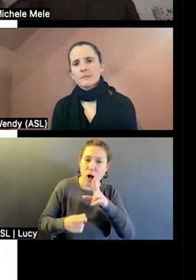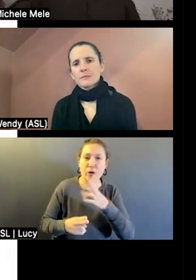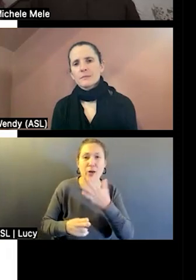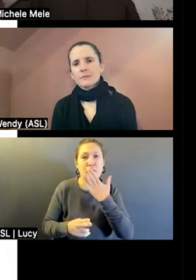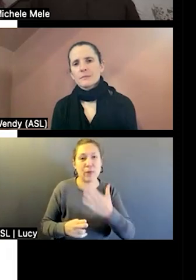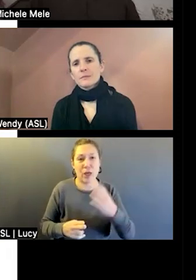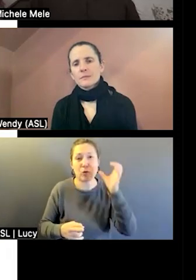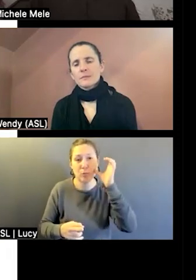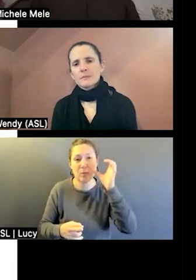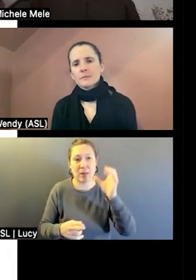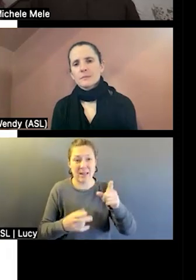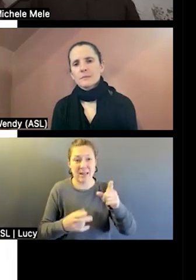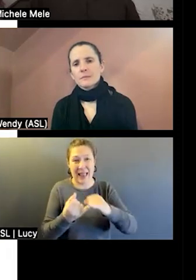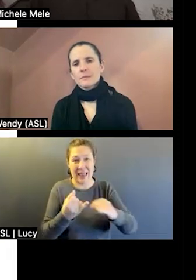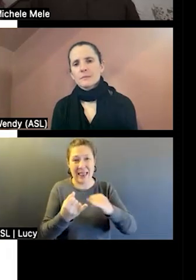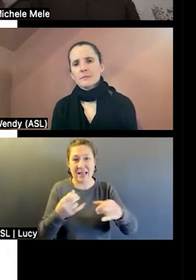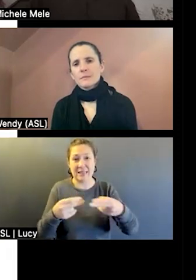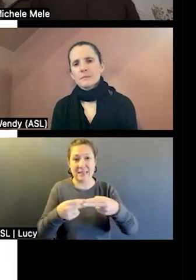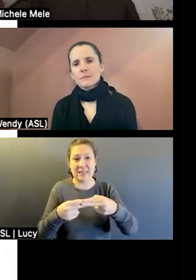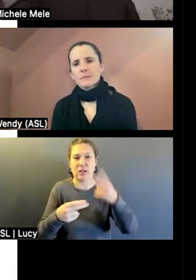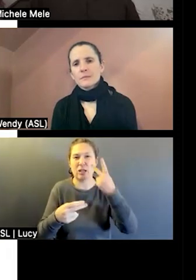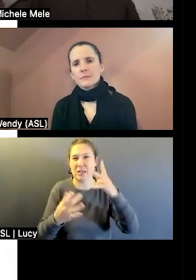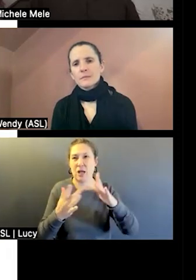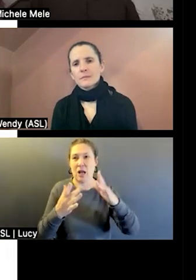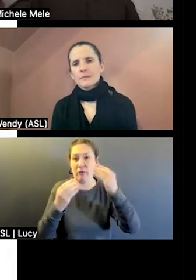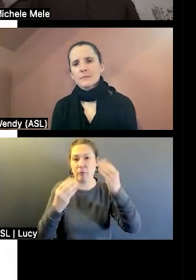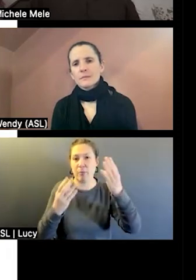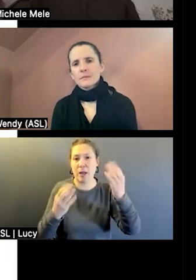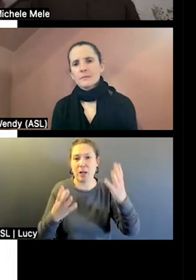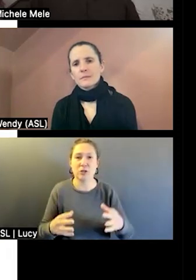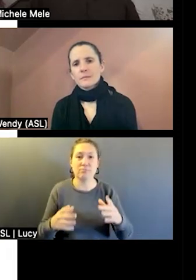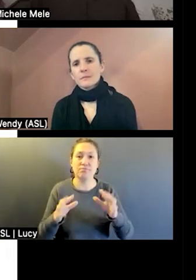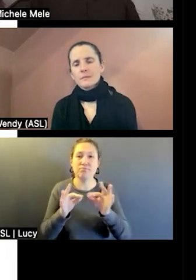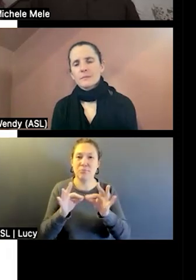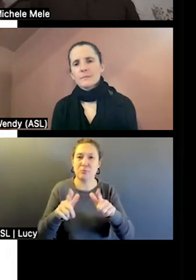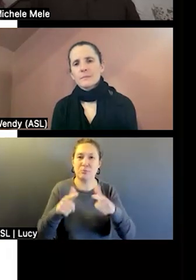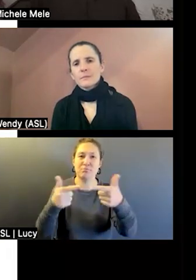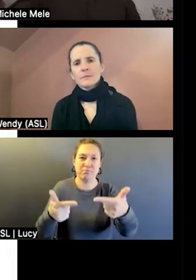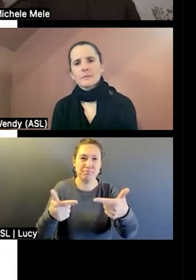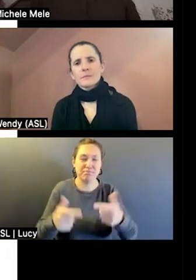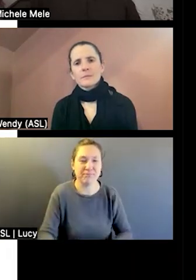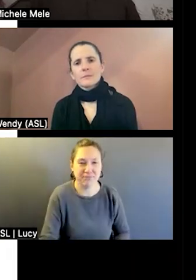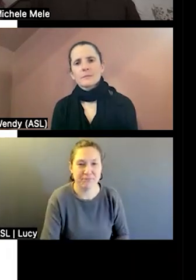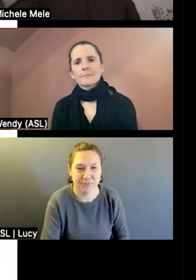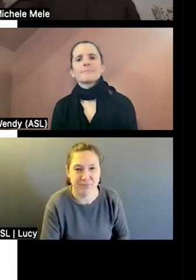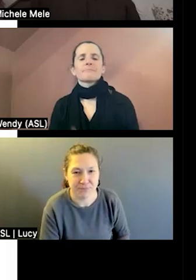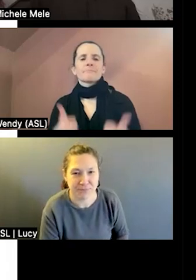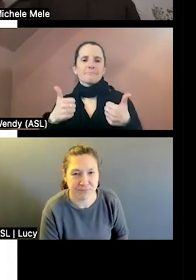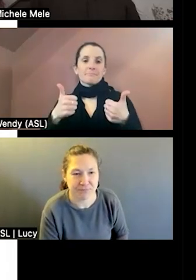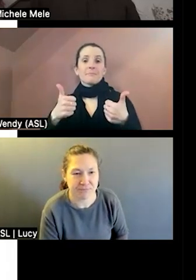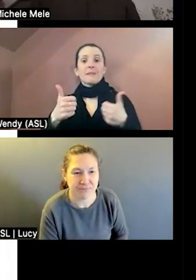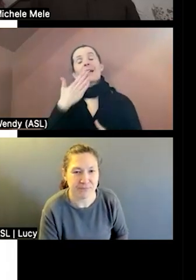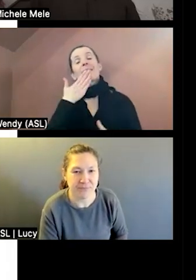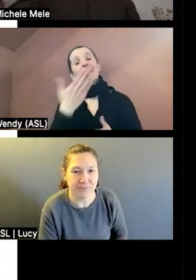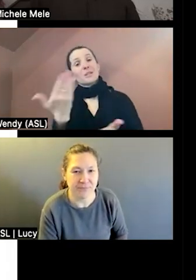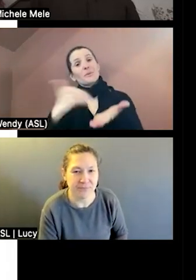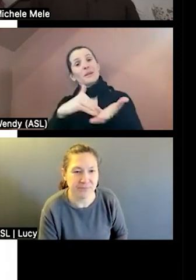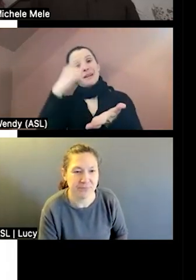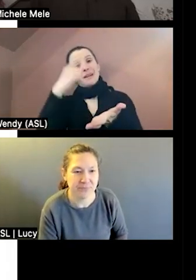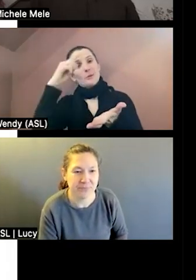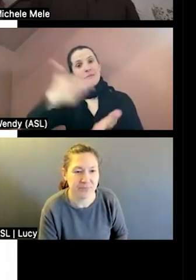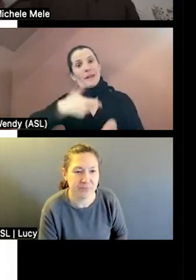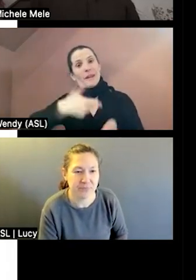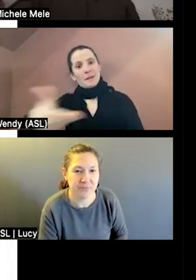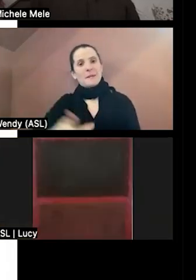slide. Those are my contacts. I'm here for all your questions, and thanks again for inviting me.